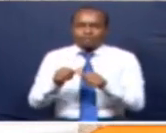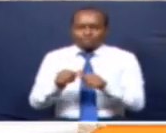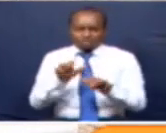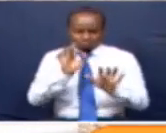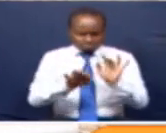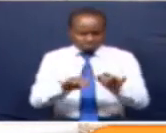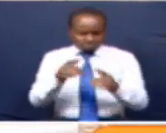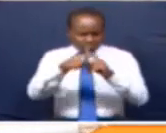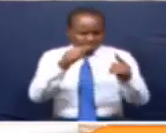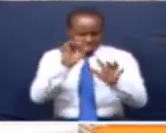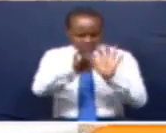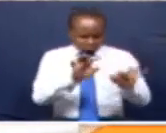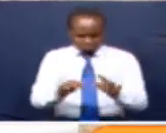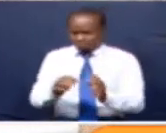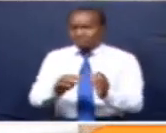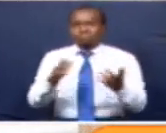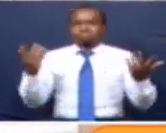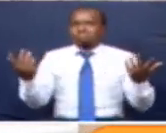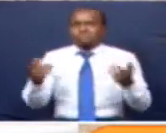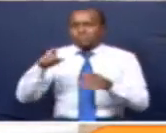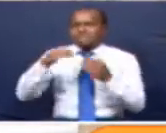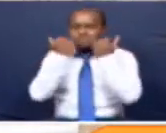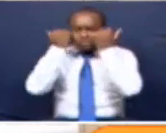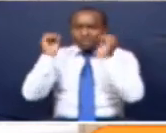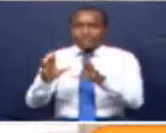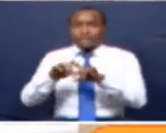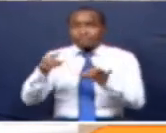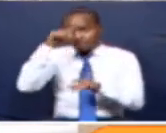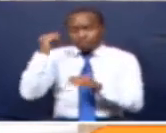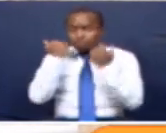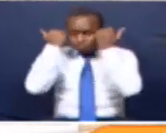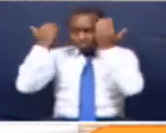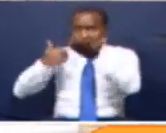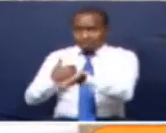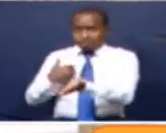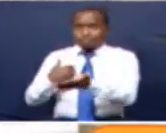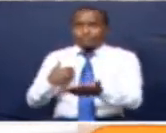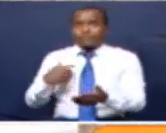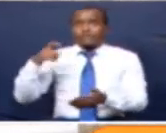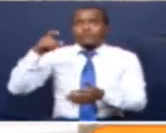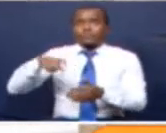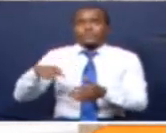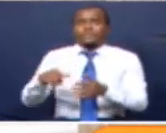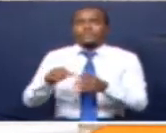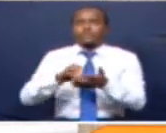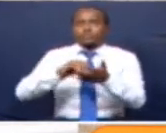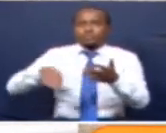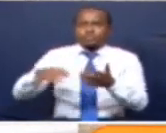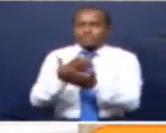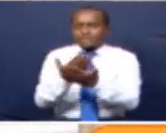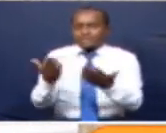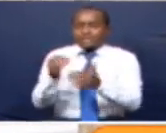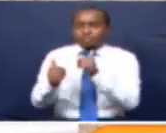is it? It's a vending machine. Mm-hmm. You wouldn't need courts. But the fact that you have courts, we need to remove these fetters that make judicial